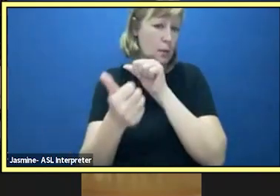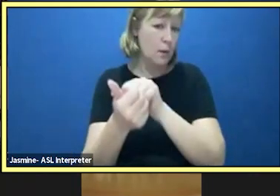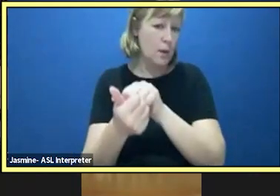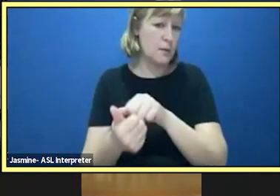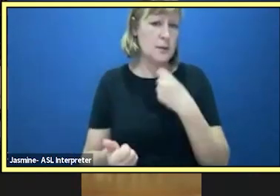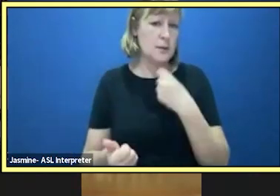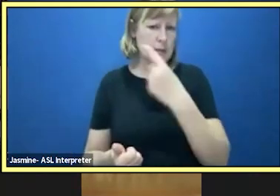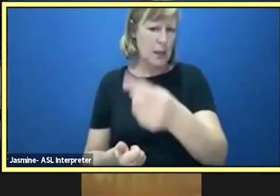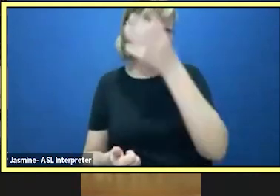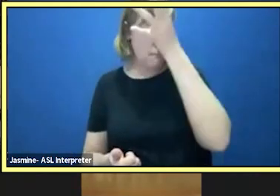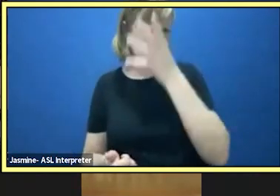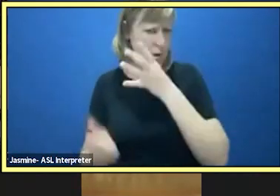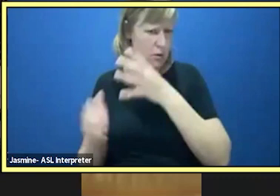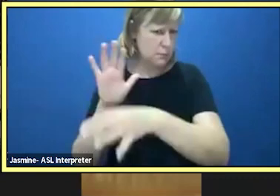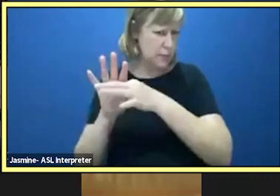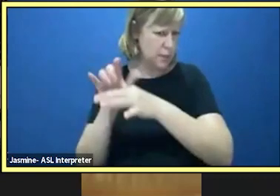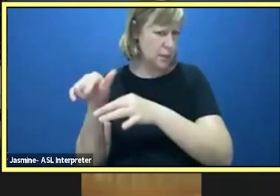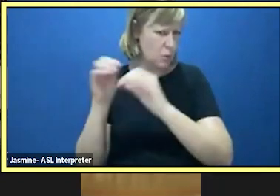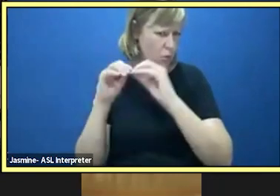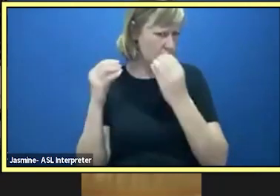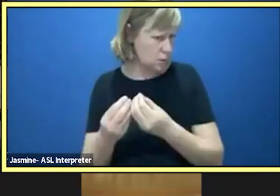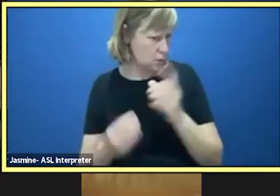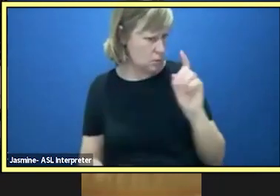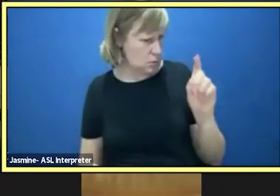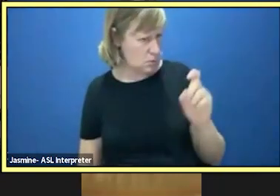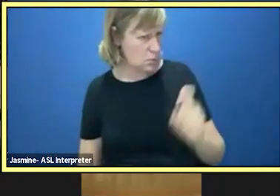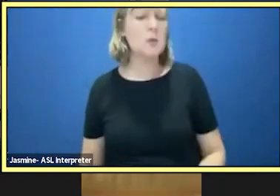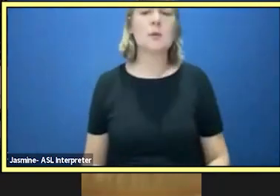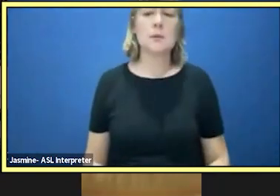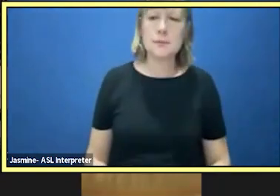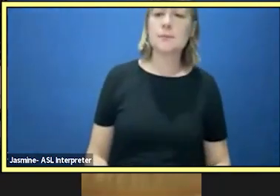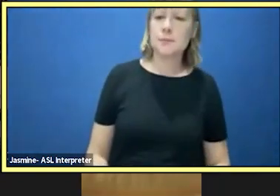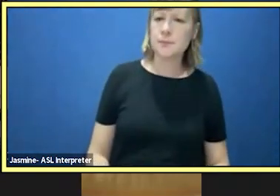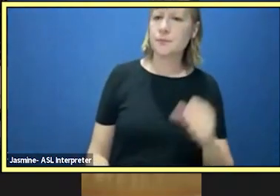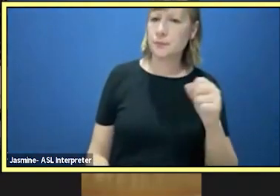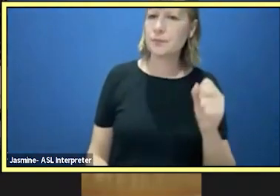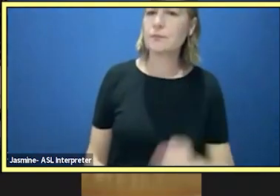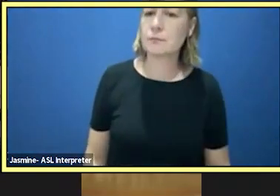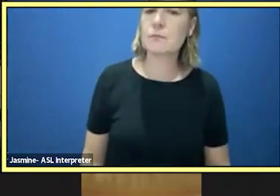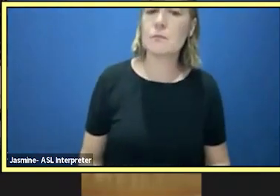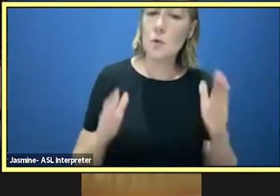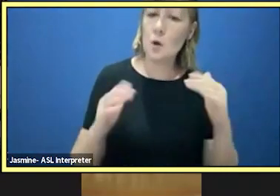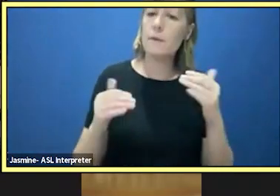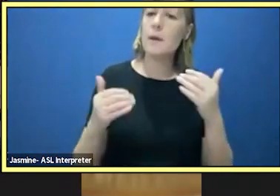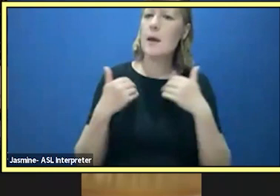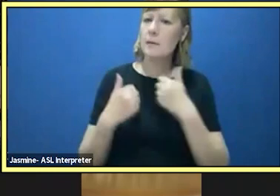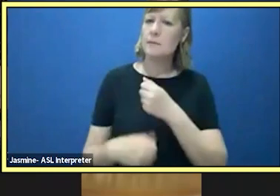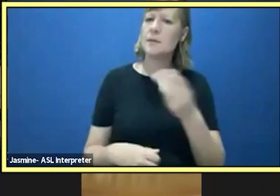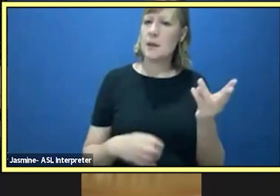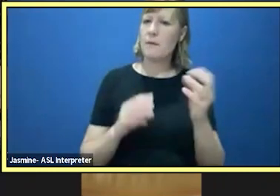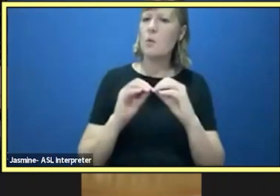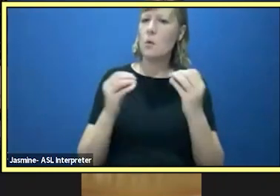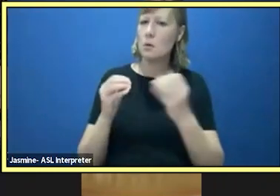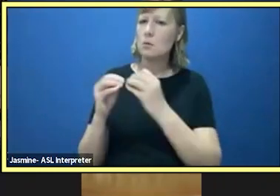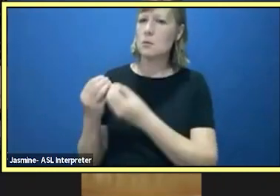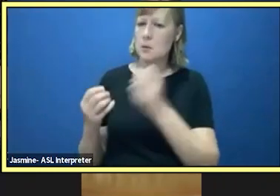Yes. So people will definitely, if we have hopefully more than one conflict-free case management organization, then yes, we will at the